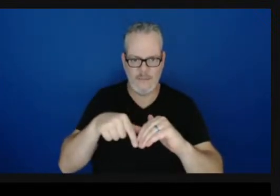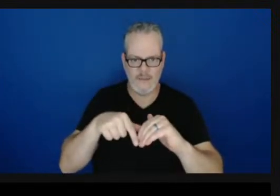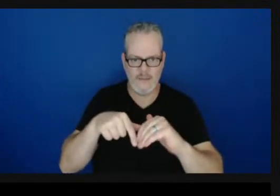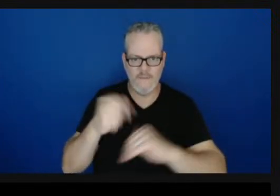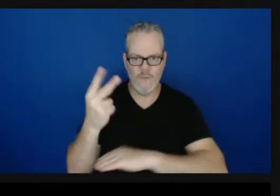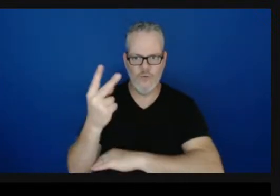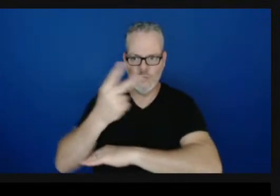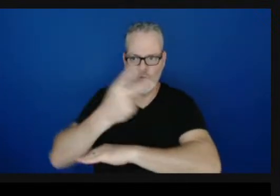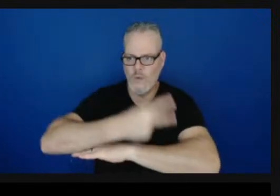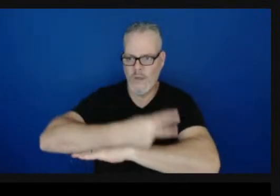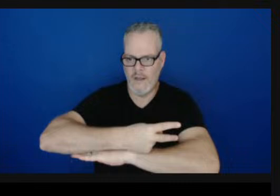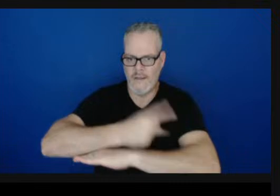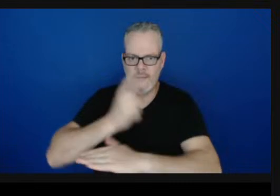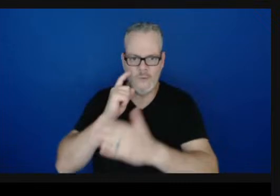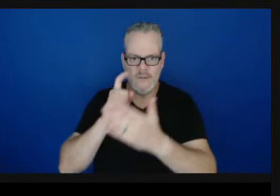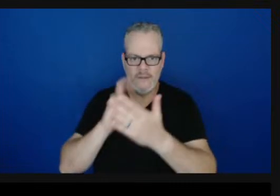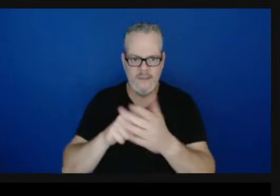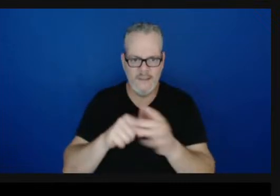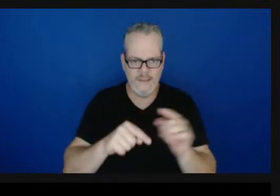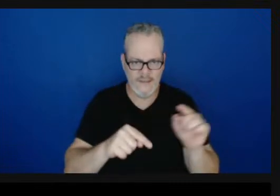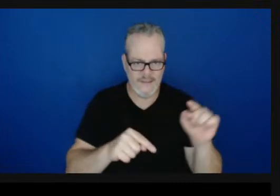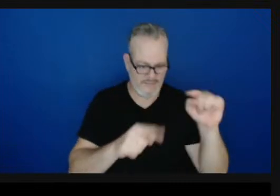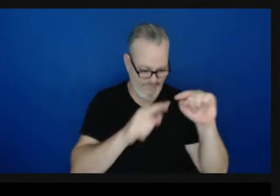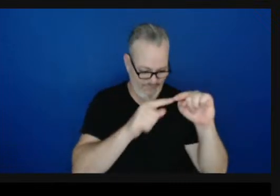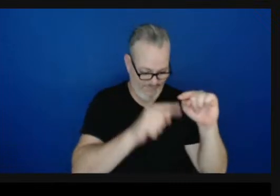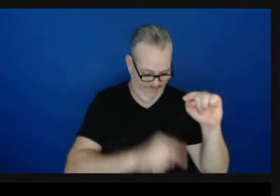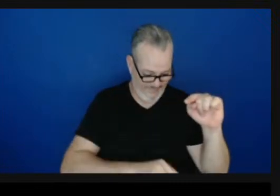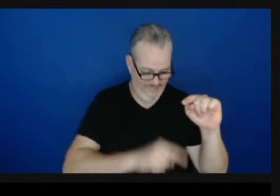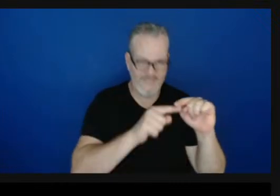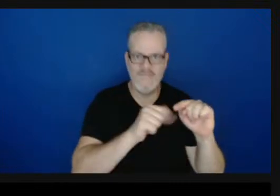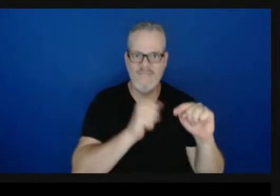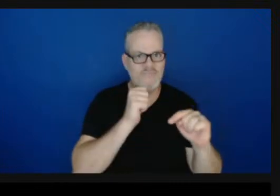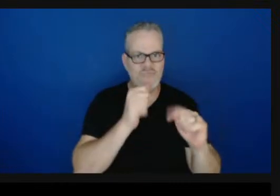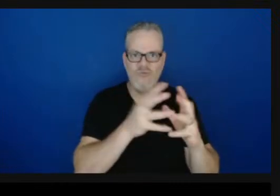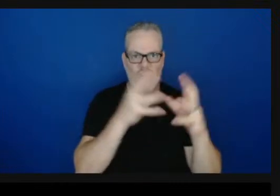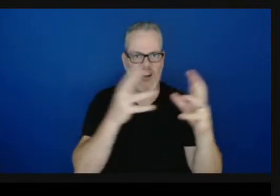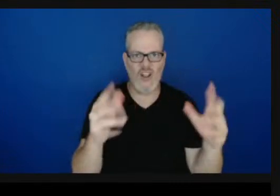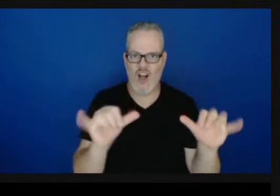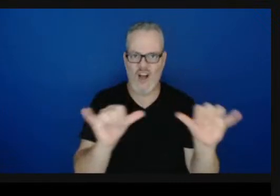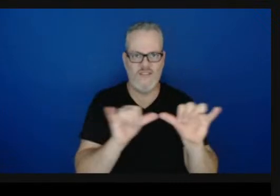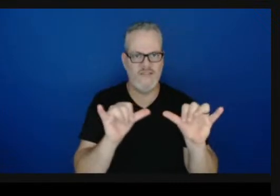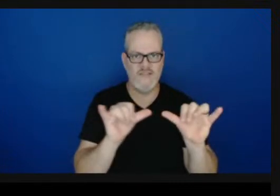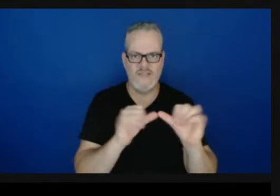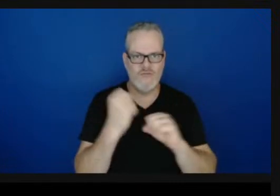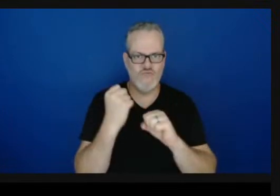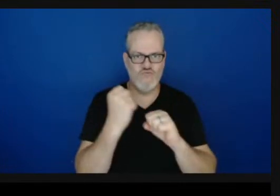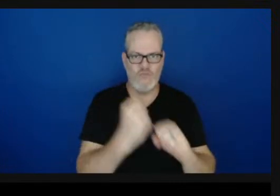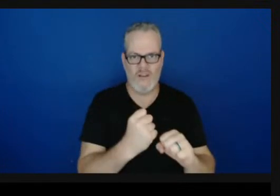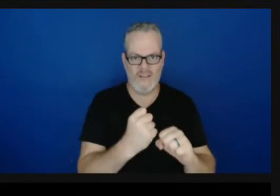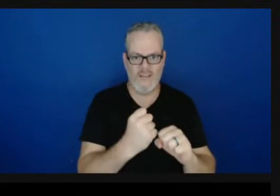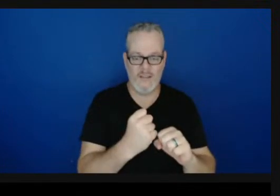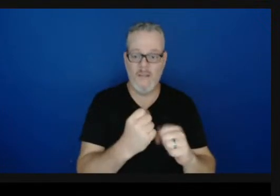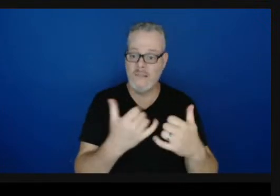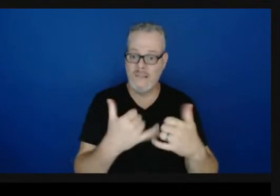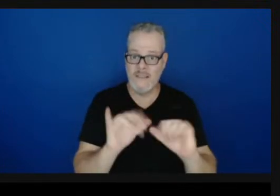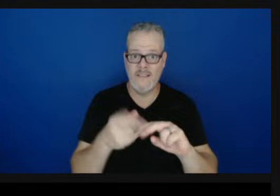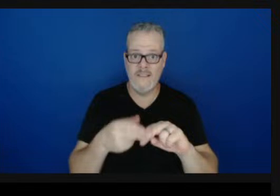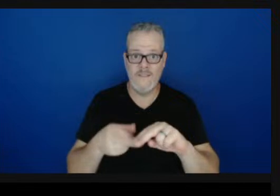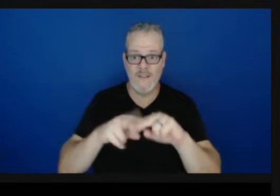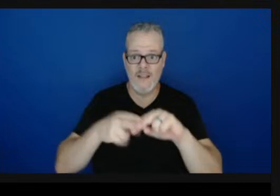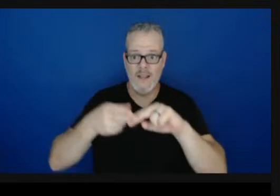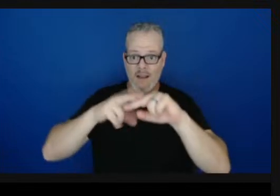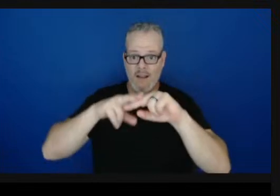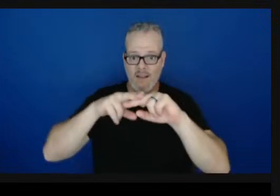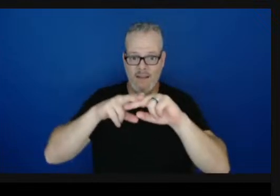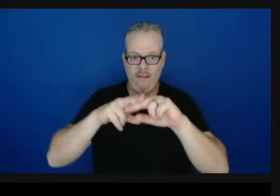fairly steady inflation. Not massive magnitude here, only 3 microradians, but it is inflating. If we look